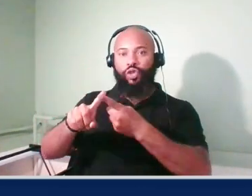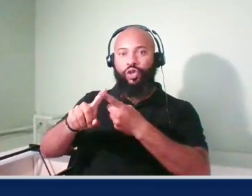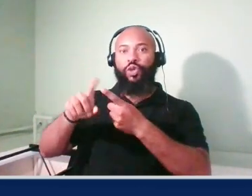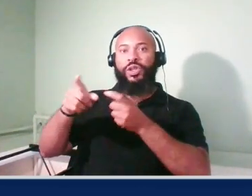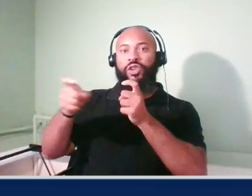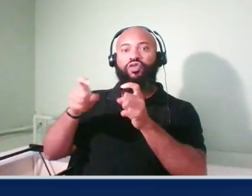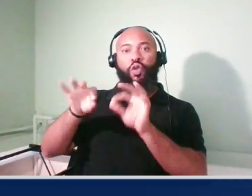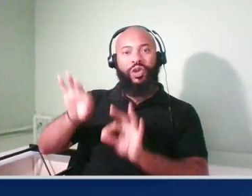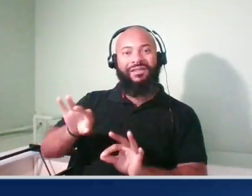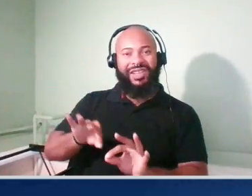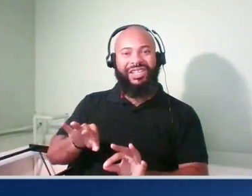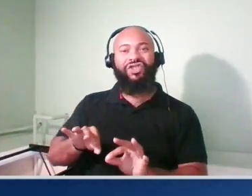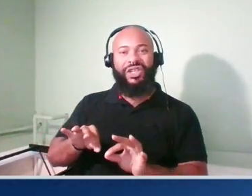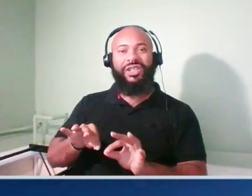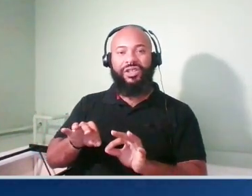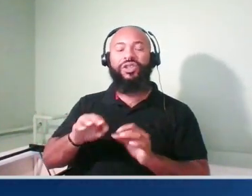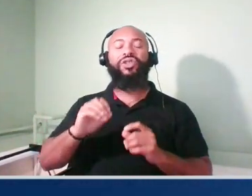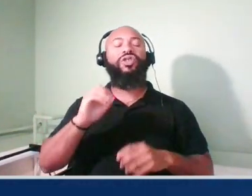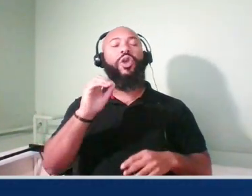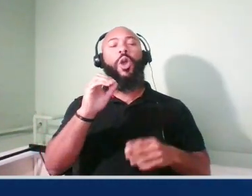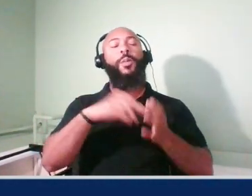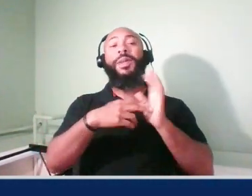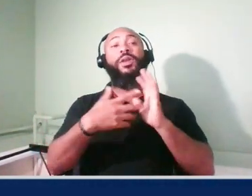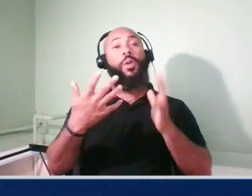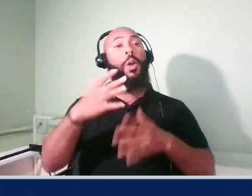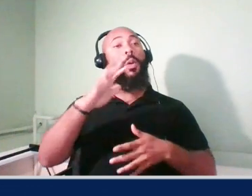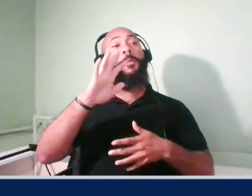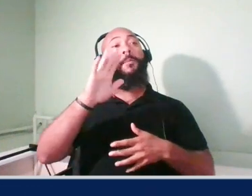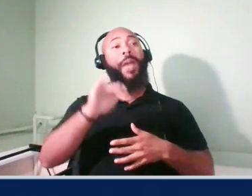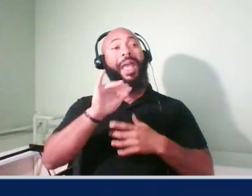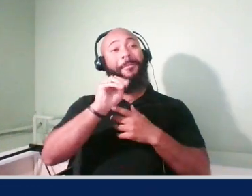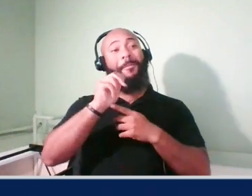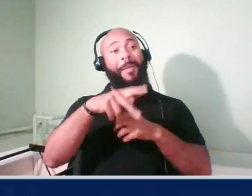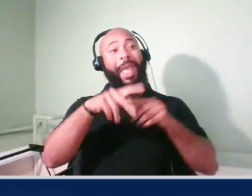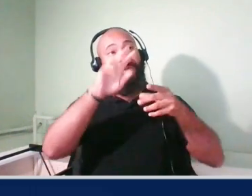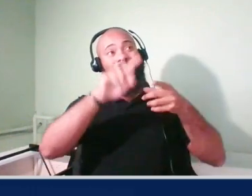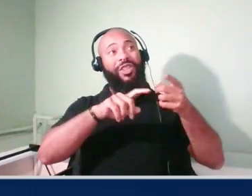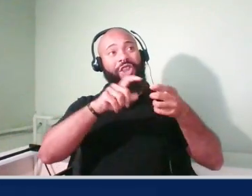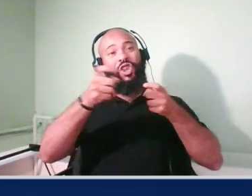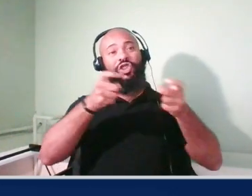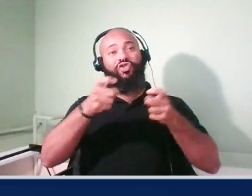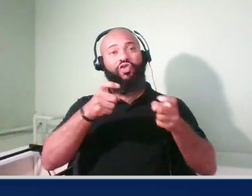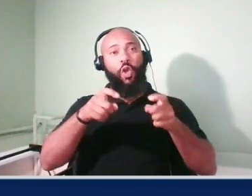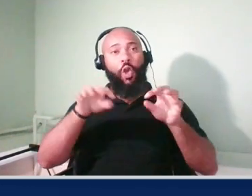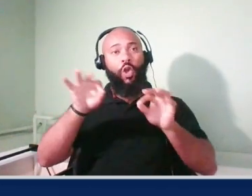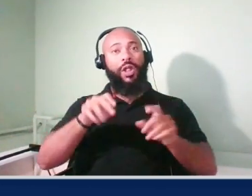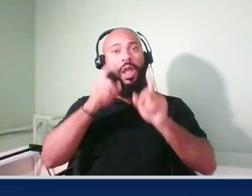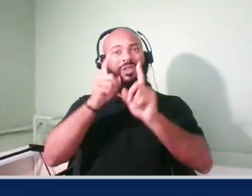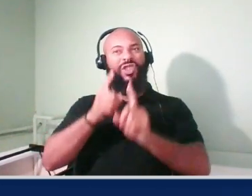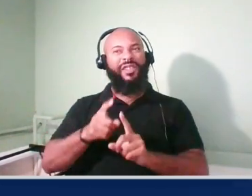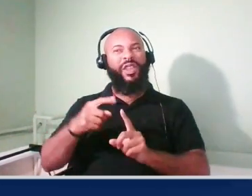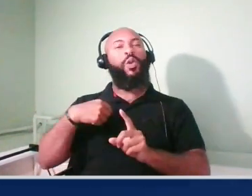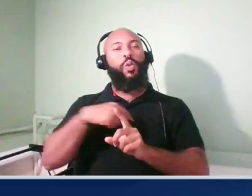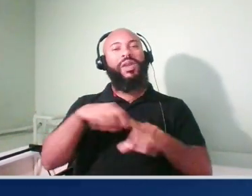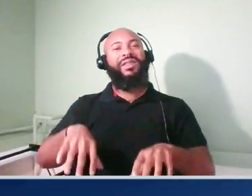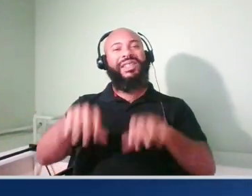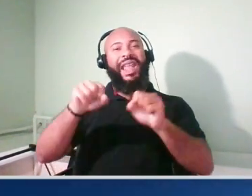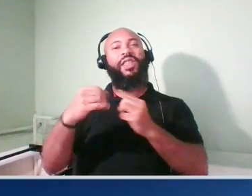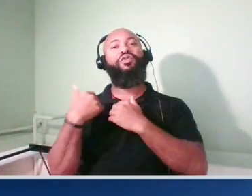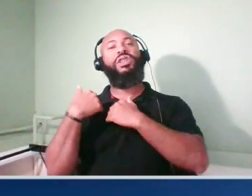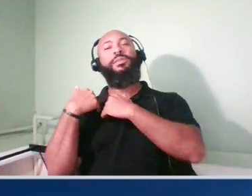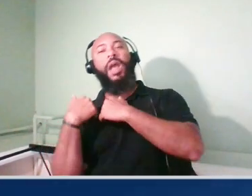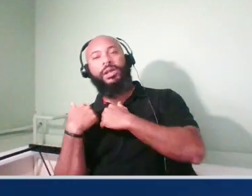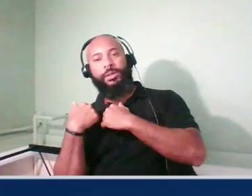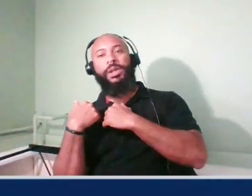we have, by mapping those controls to control objectives, we have taken that heavy lifting of doing that mapping for customers, which customers used to do